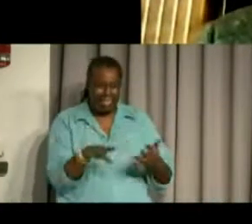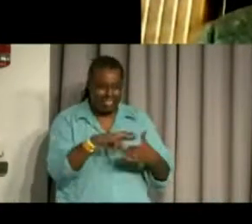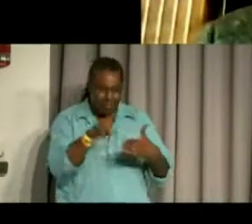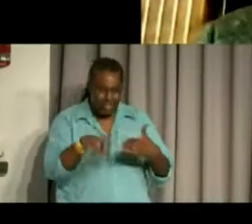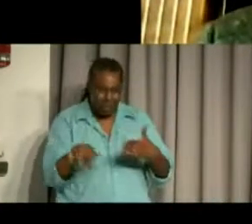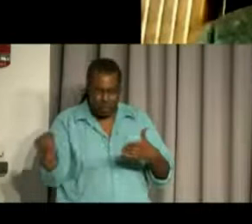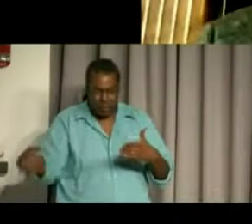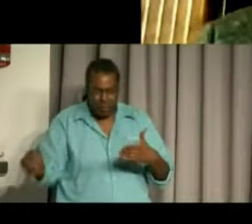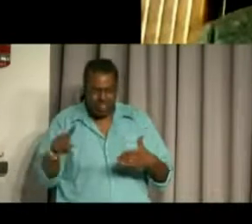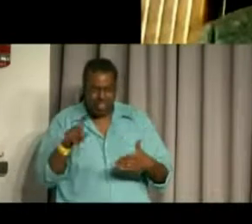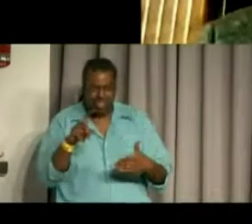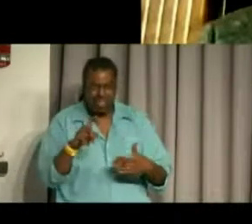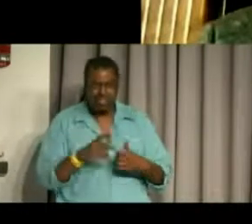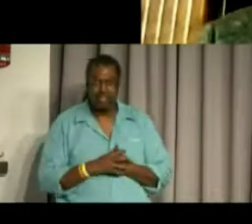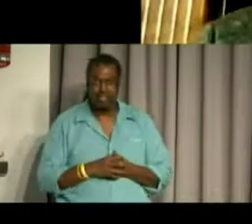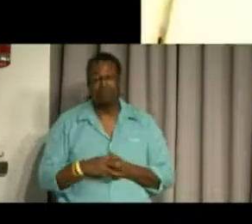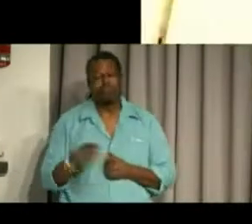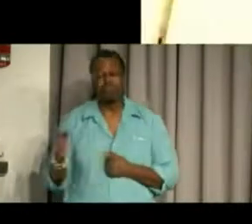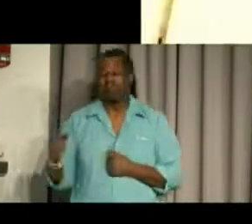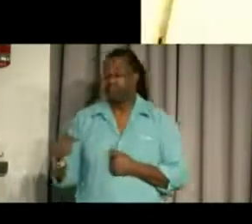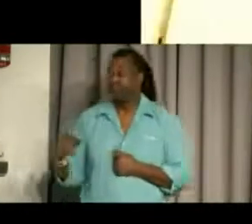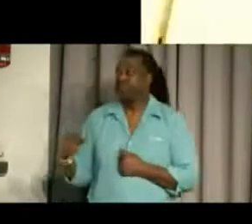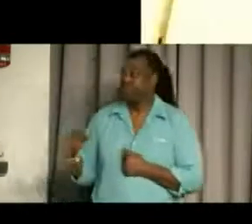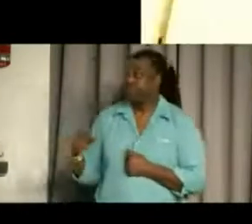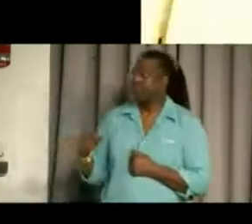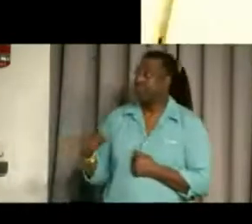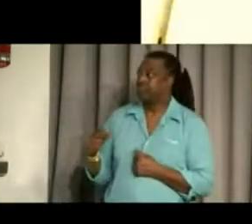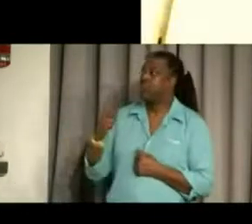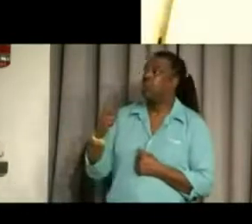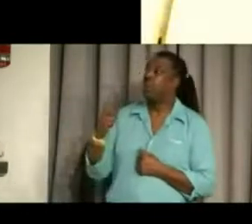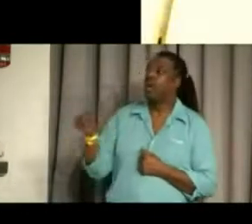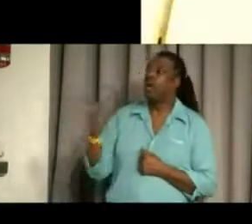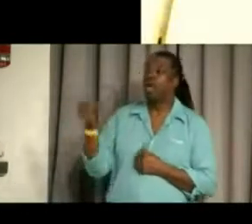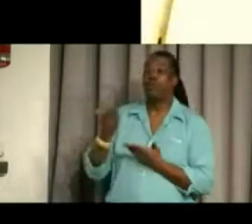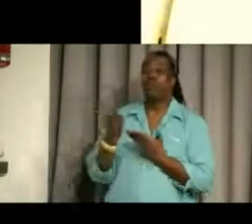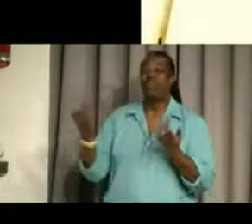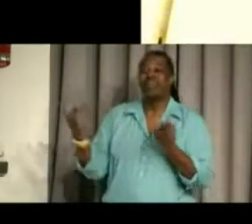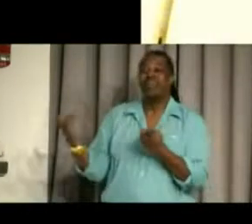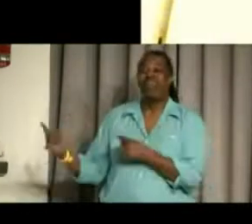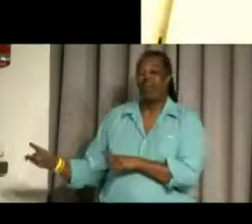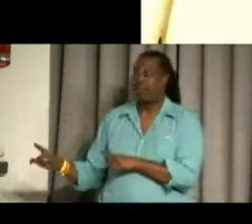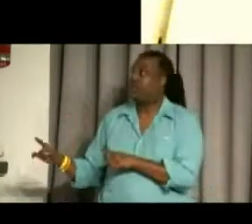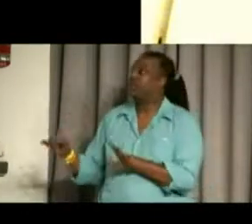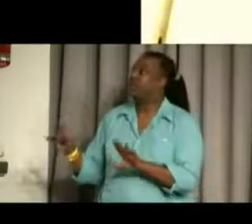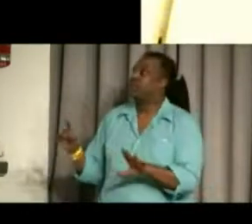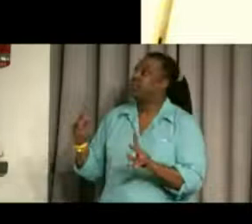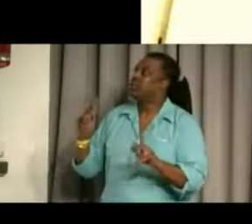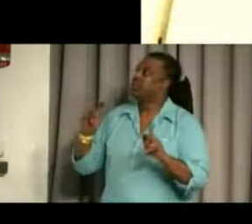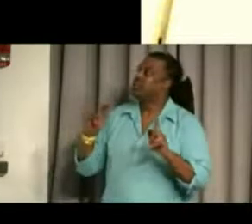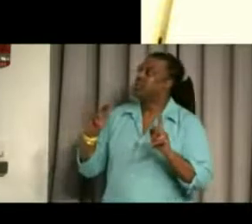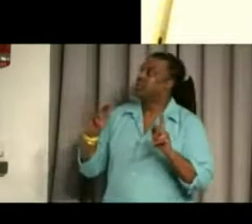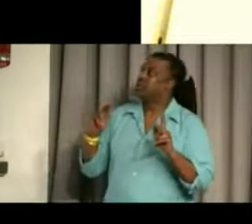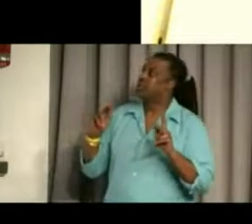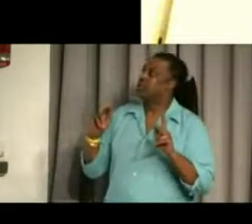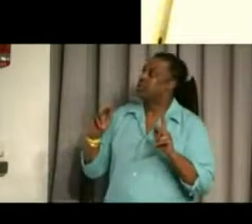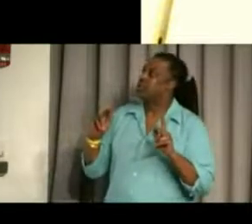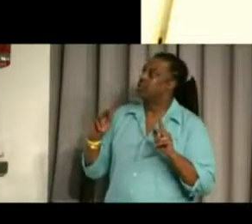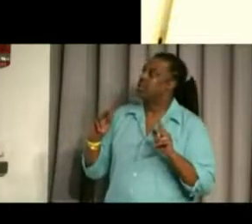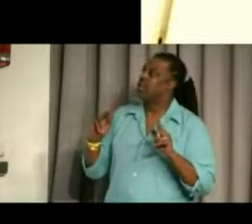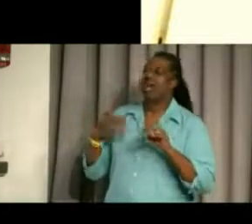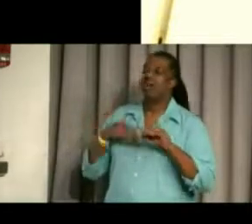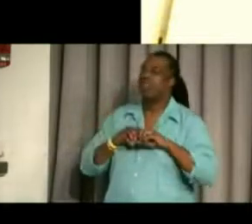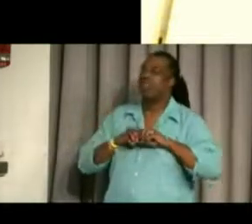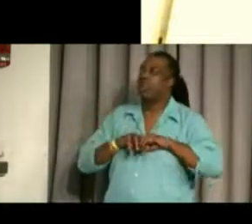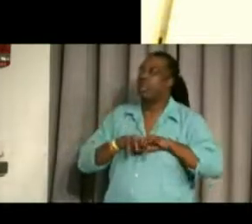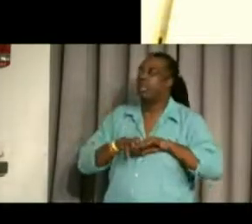this? Yes, because one of the other things that happened is there was a proliferation